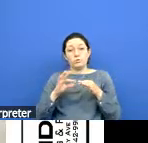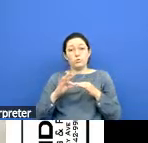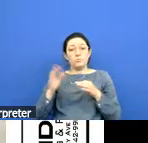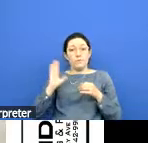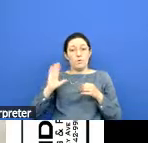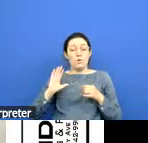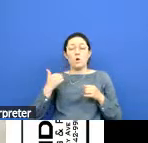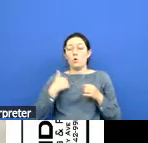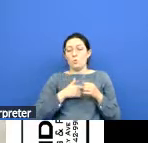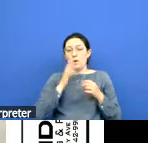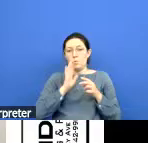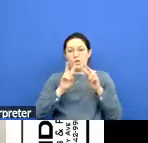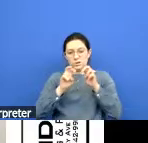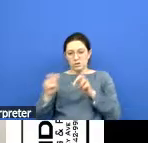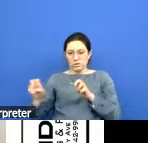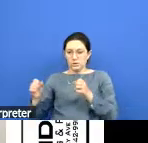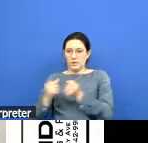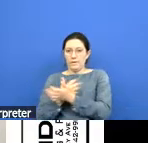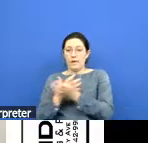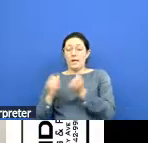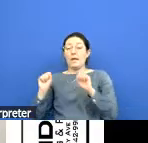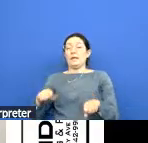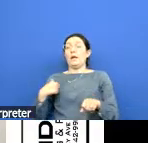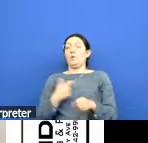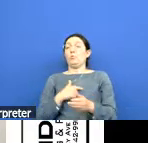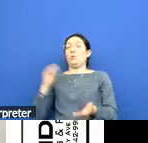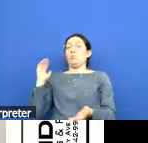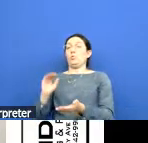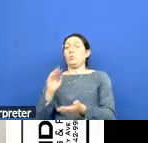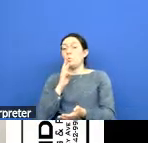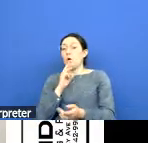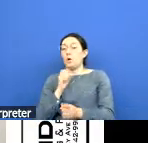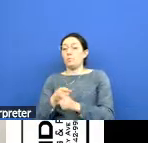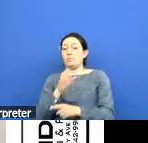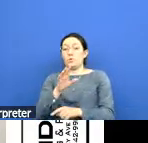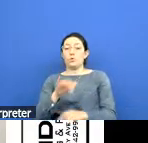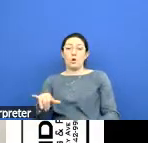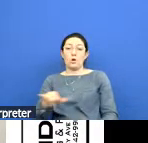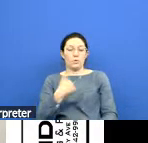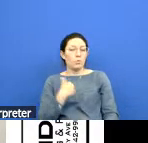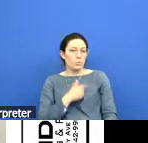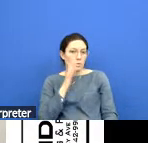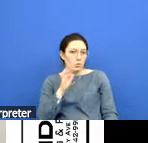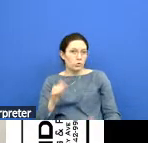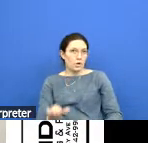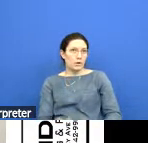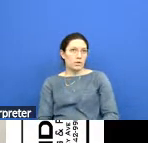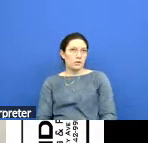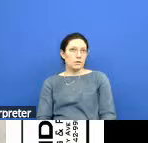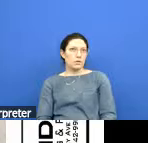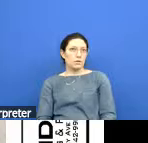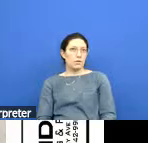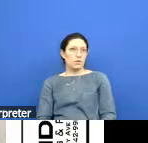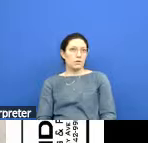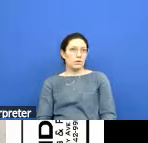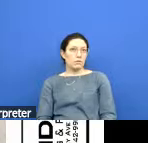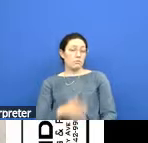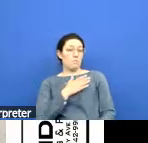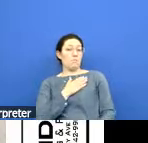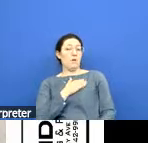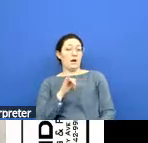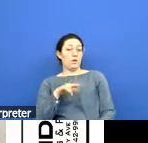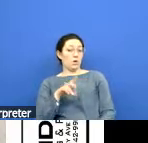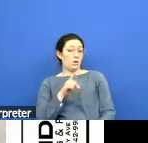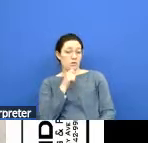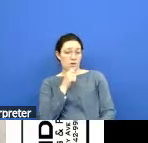going to take a look at, can we reduce the amount of water that ends up in your yard? And I don't have any water in my yard. and